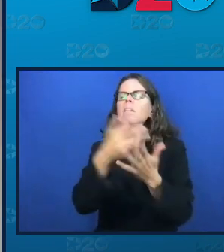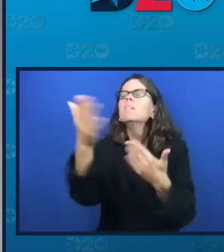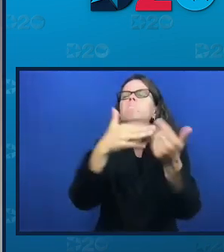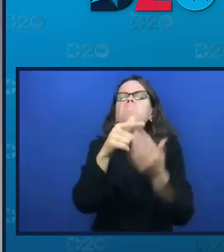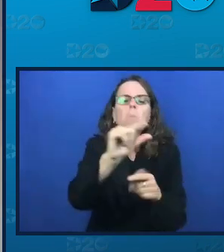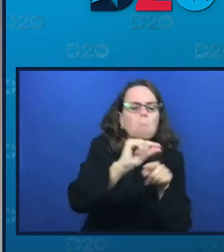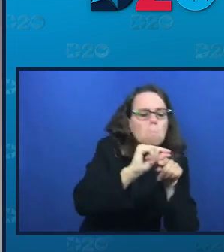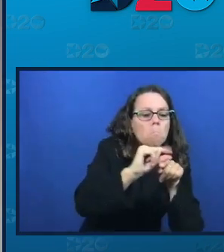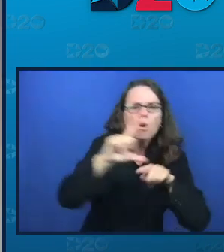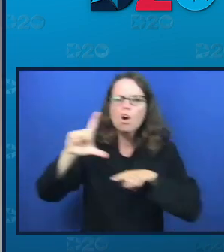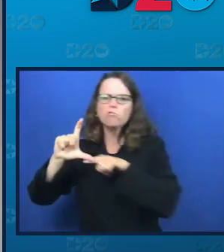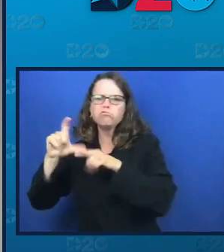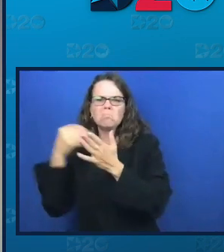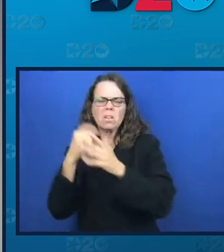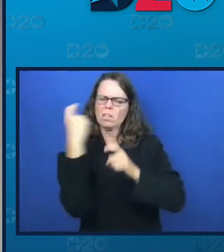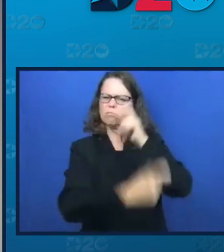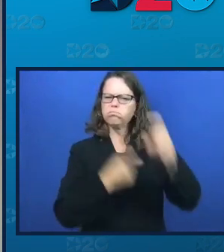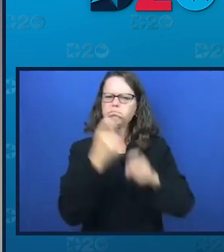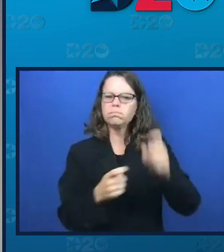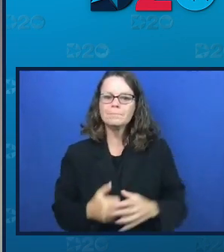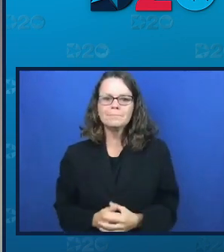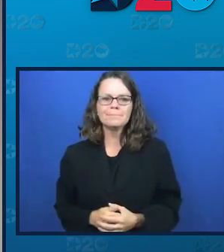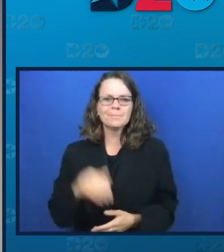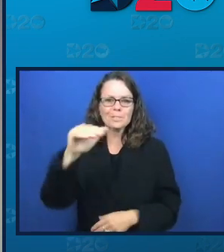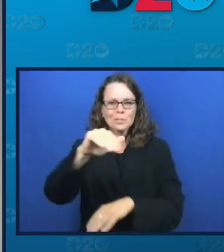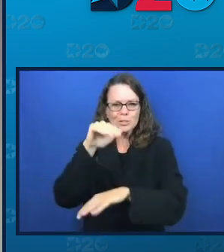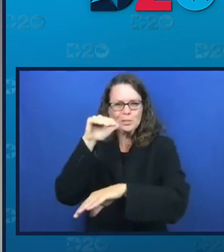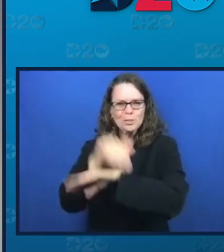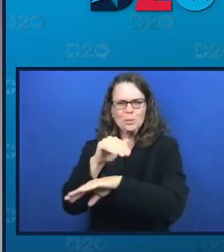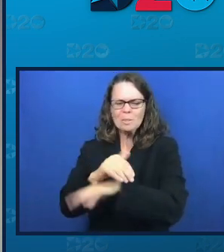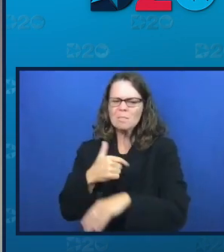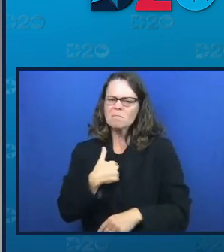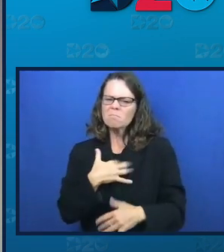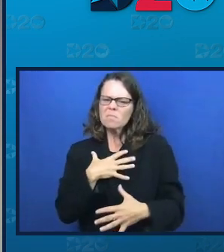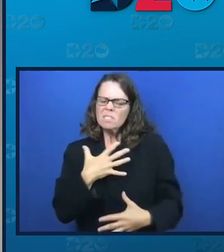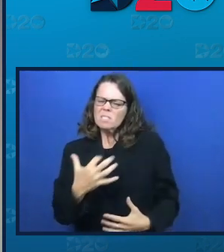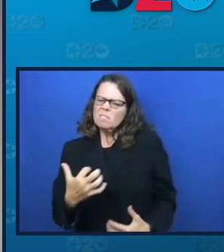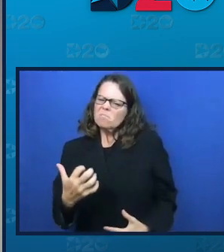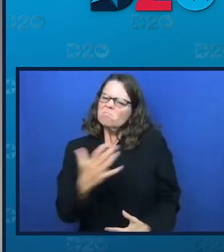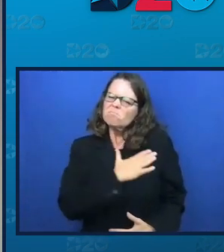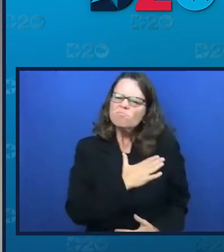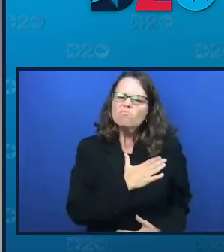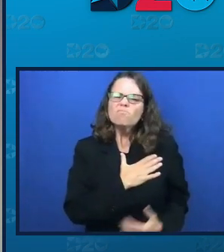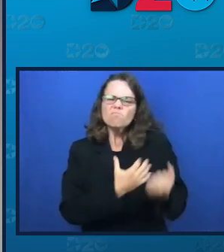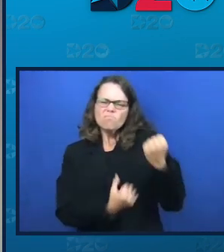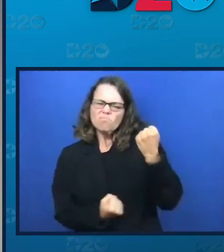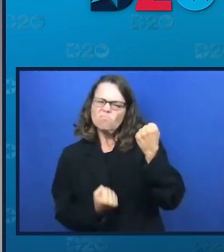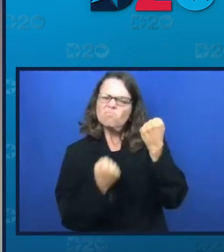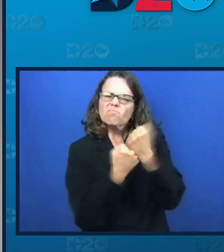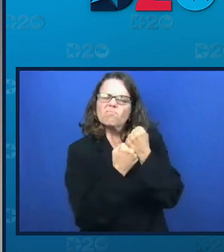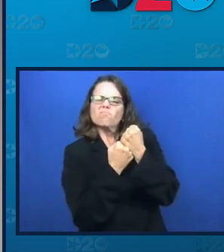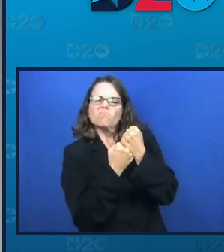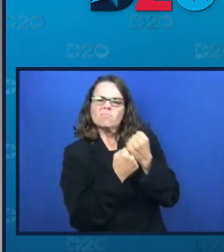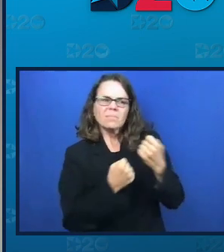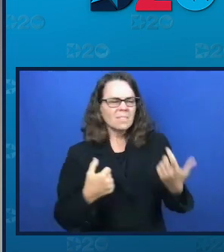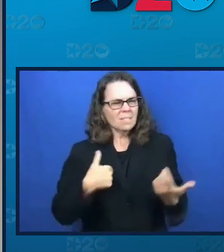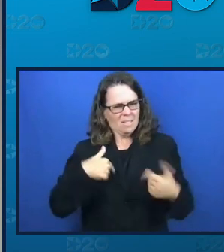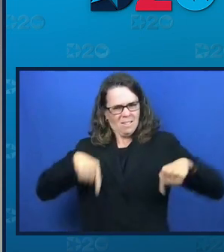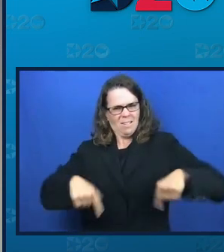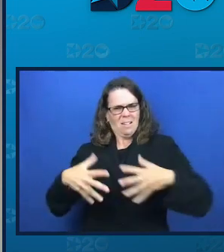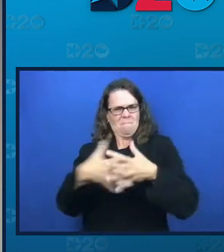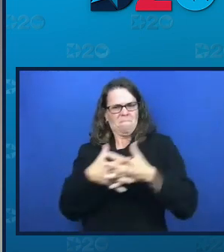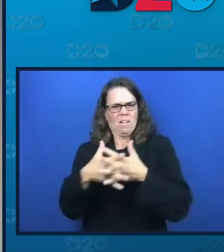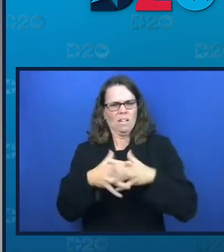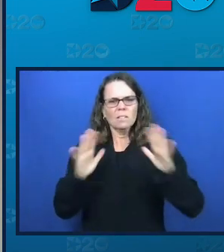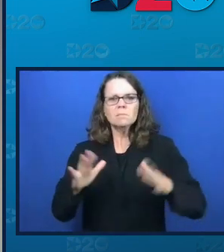loyal union member, a passionate climate activist, and a patriotic Democrat, or as Donald Trump will call me in a tweet tomorrow,